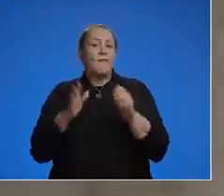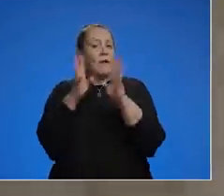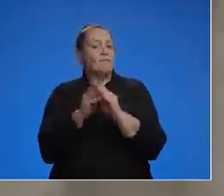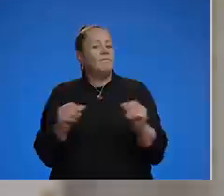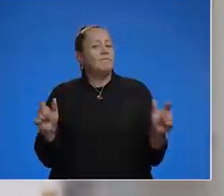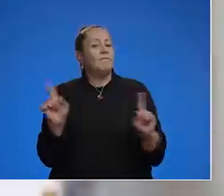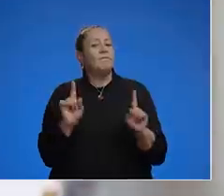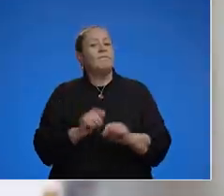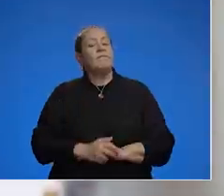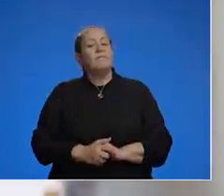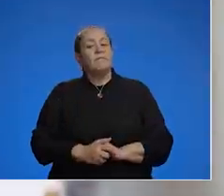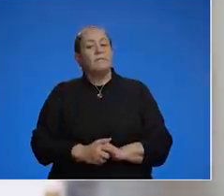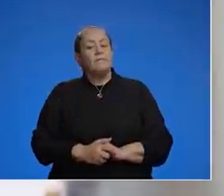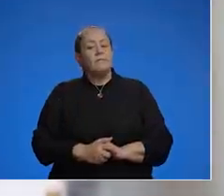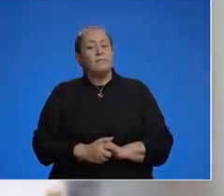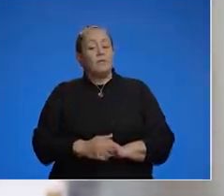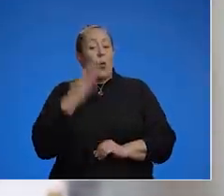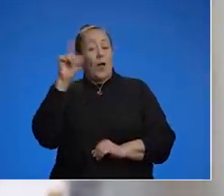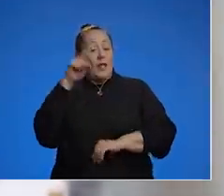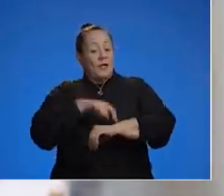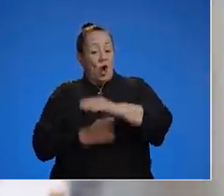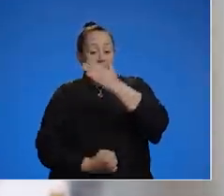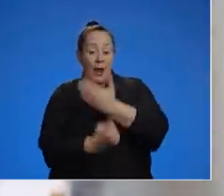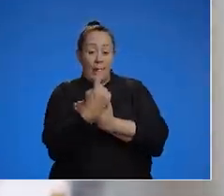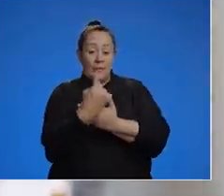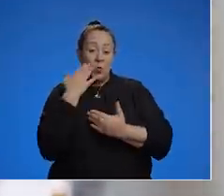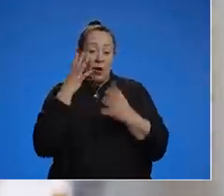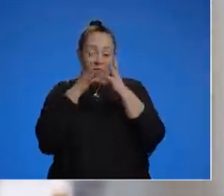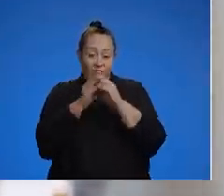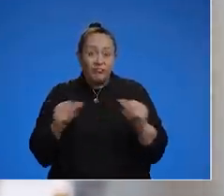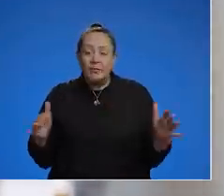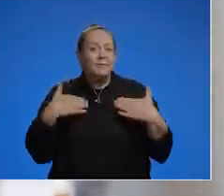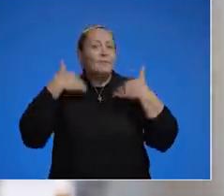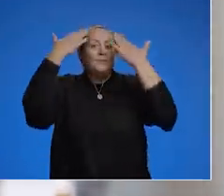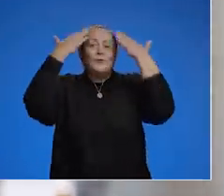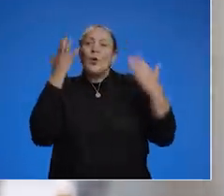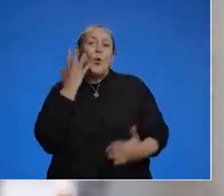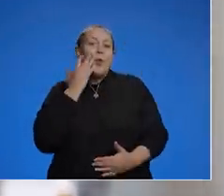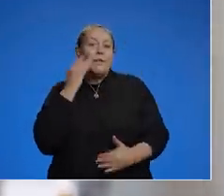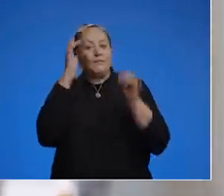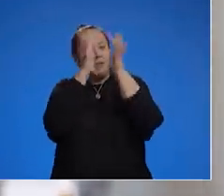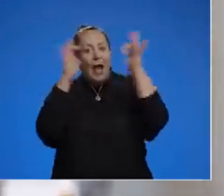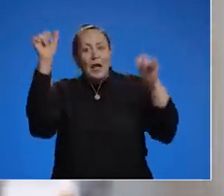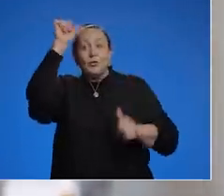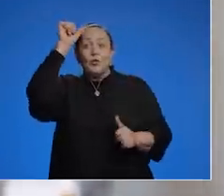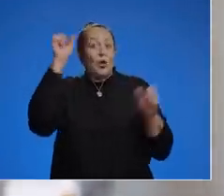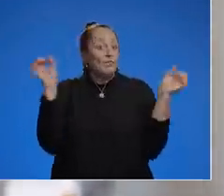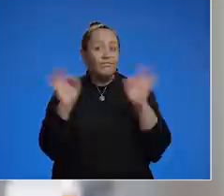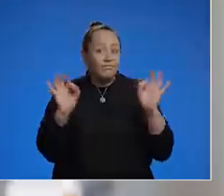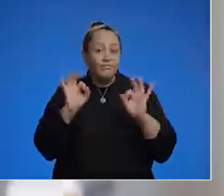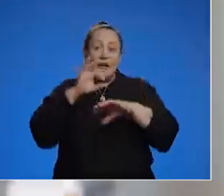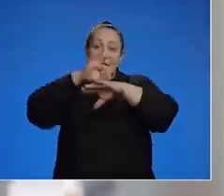away. But as for that day or hour, nobody knows it, neither the angels of heaven, nor the